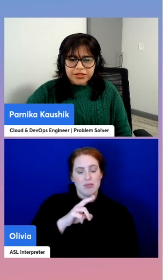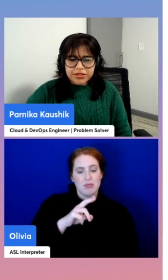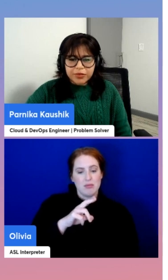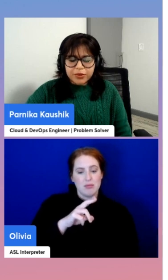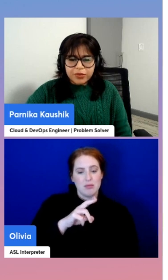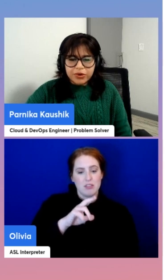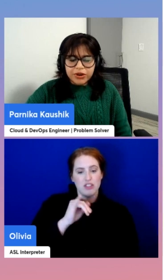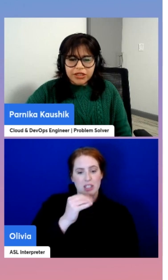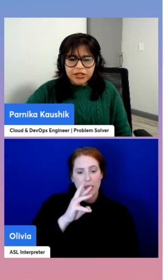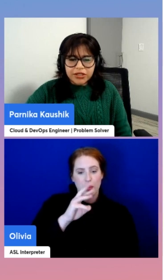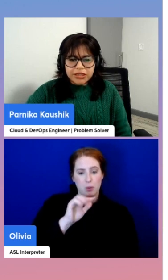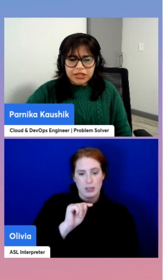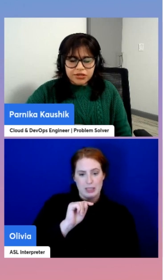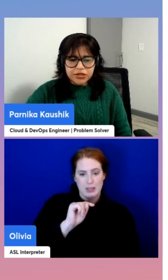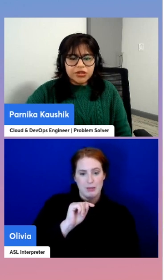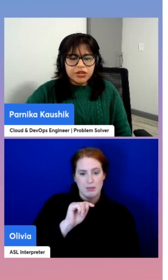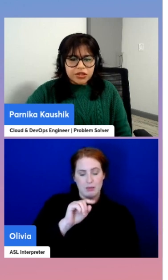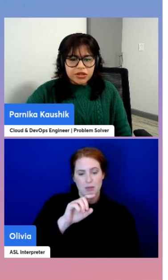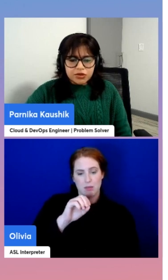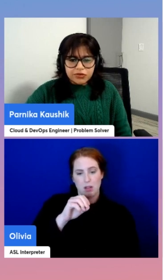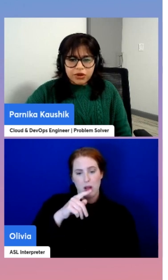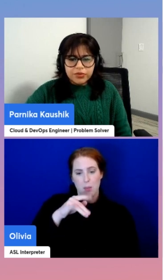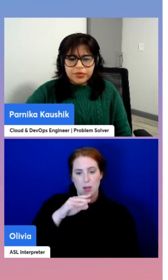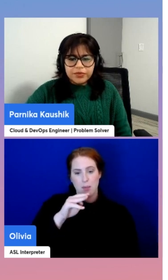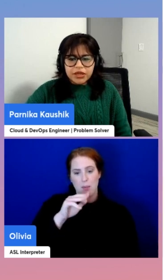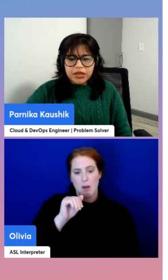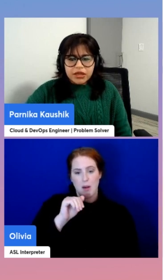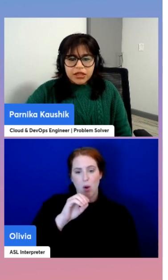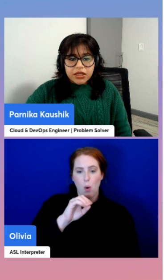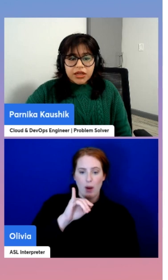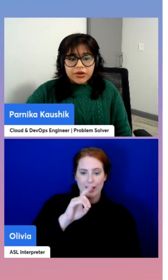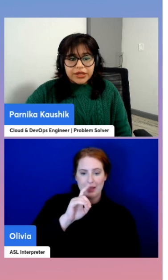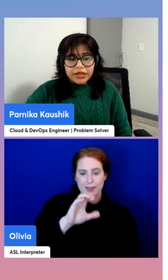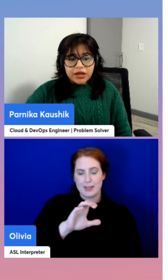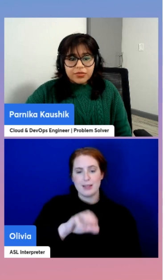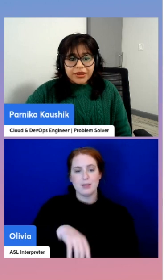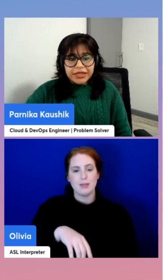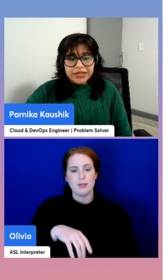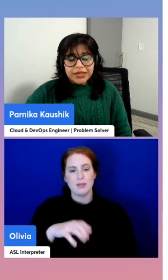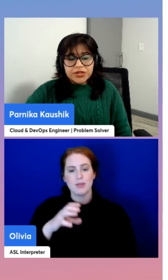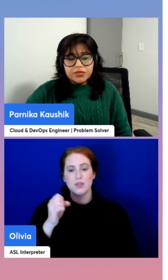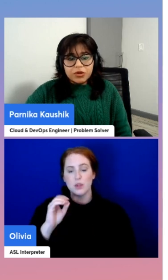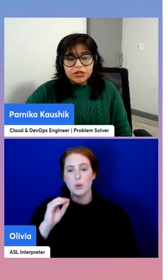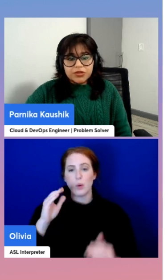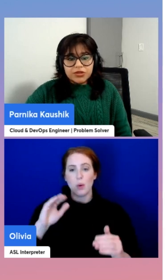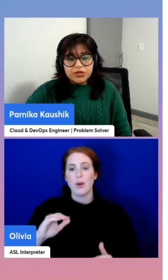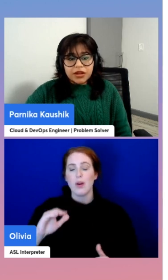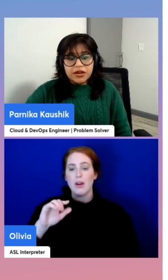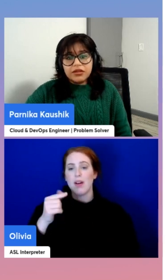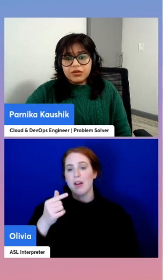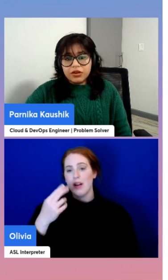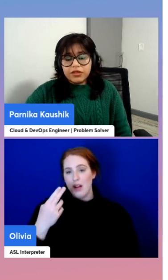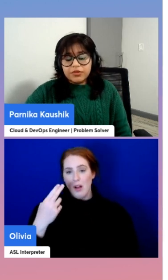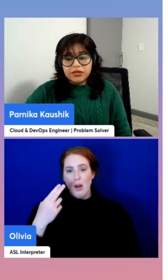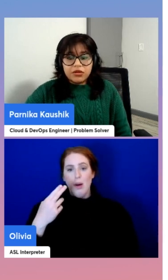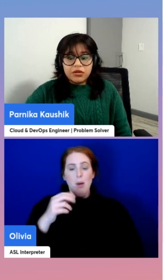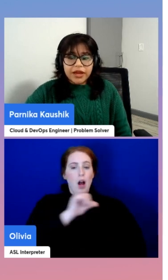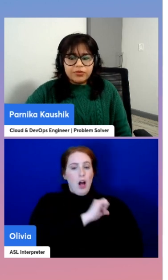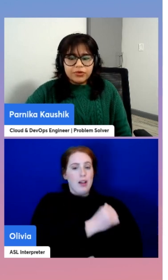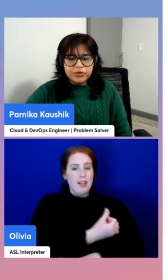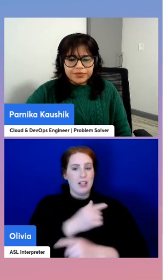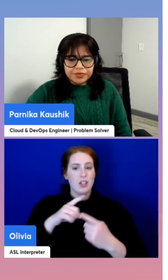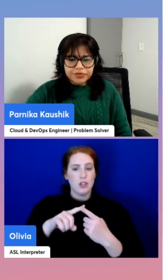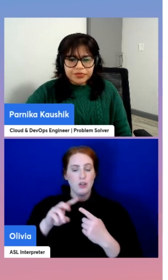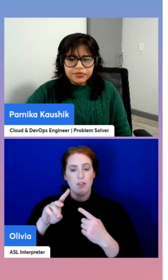I hope this is a little bit more easier to follow. Now, GitHub authenticates to Vault using another auth method